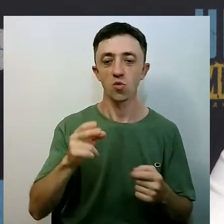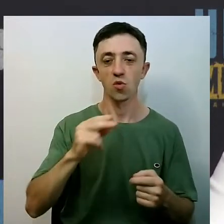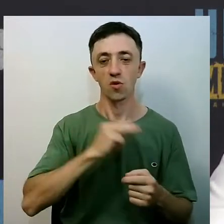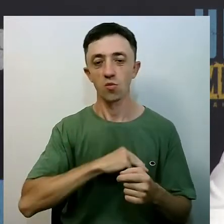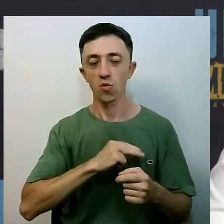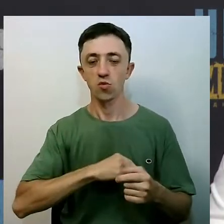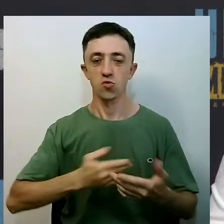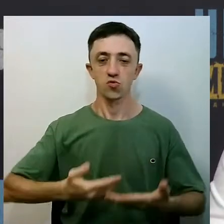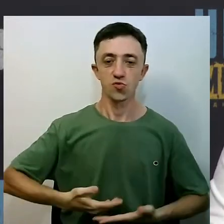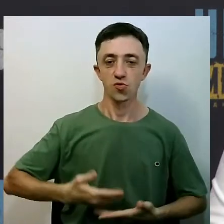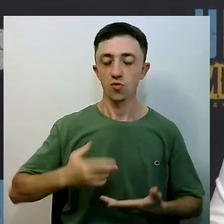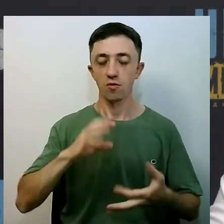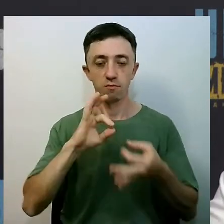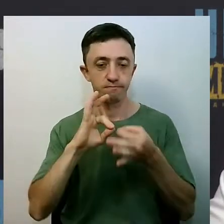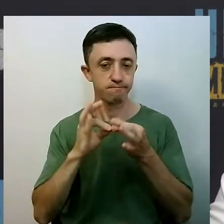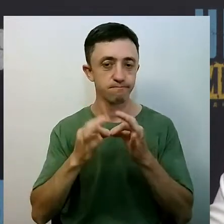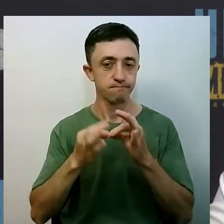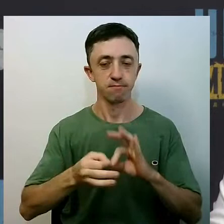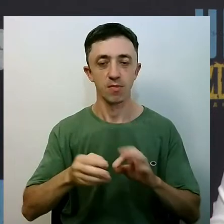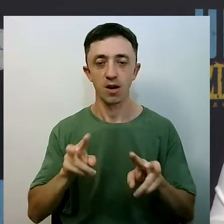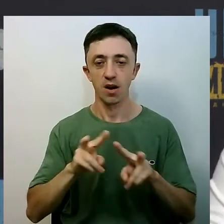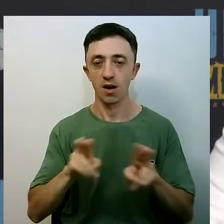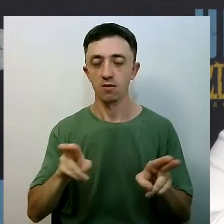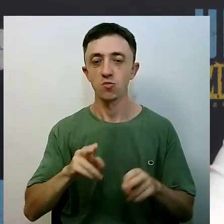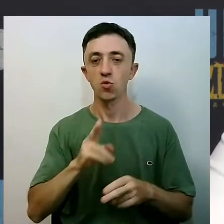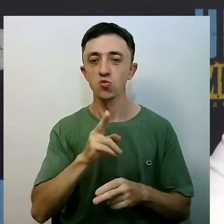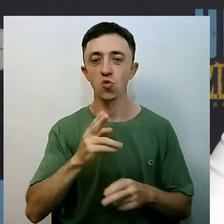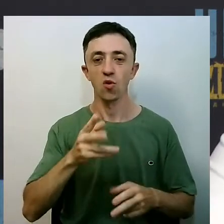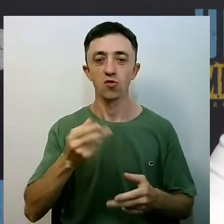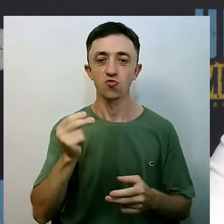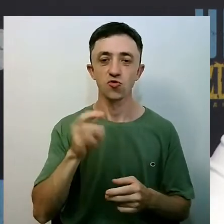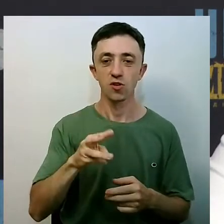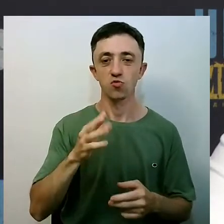all areas in our oblast.